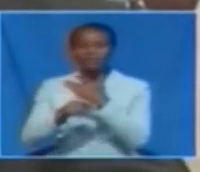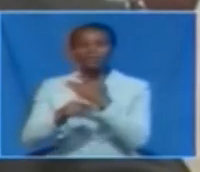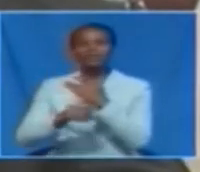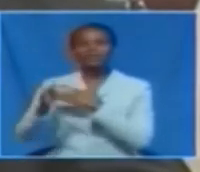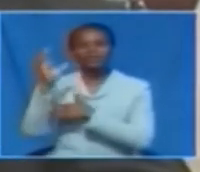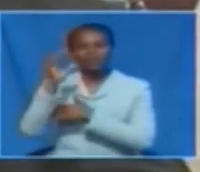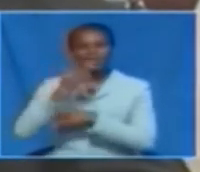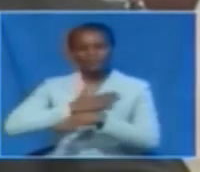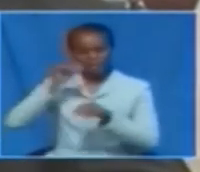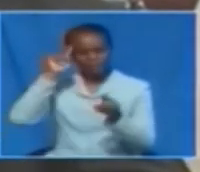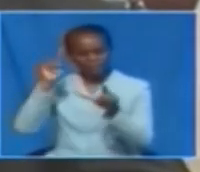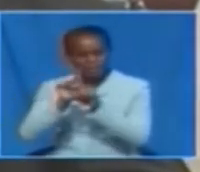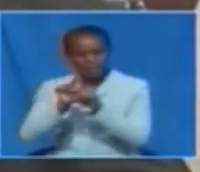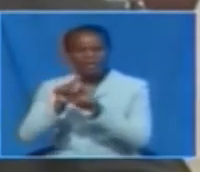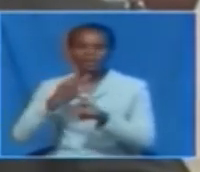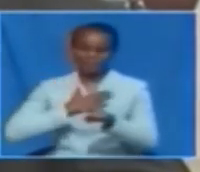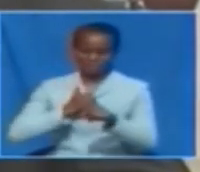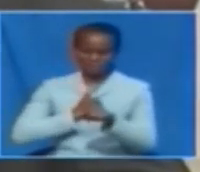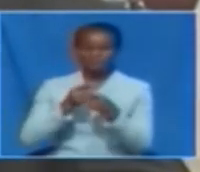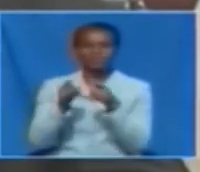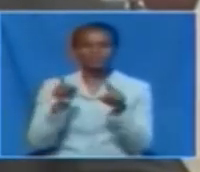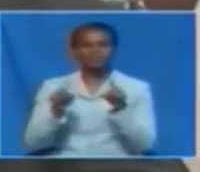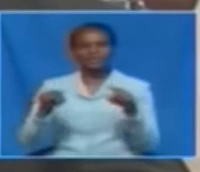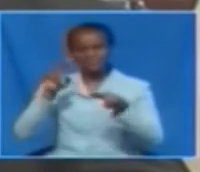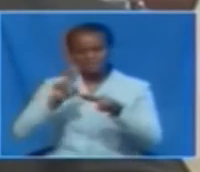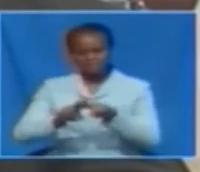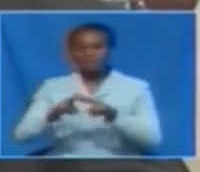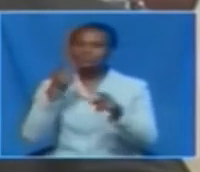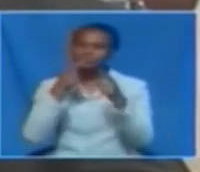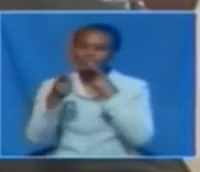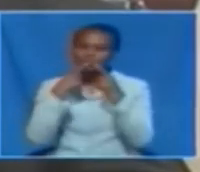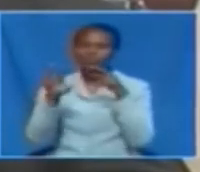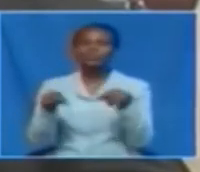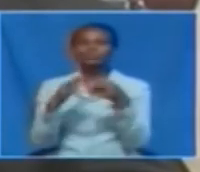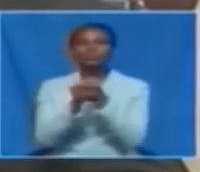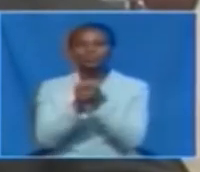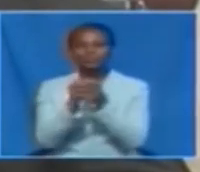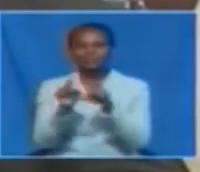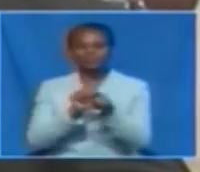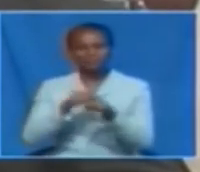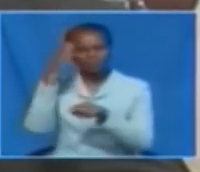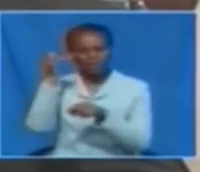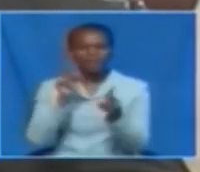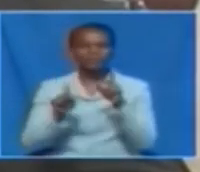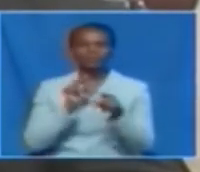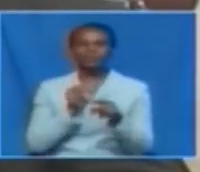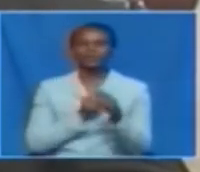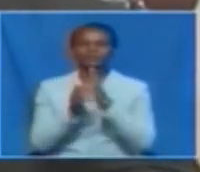elder brother and I had a difference, but we sat down in the spirit of reconciliation, and for the sake of the people we